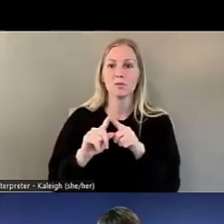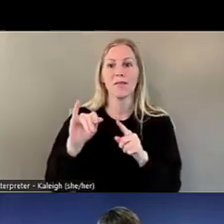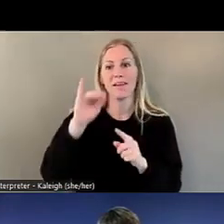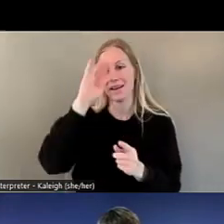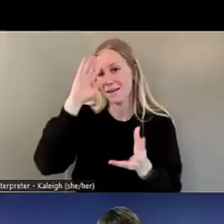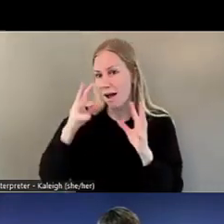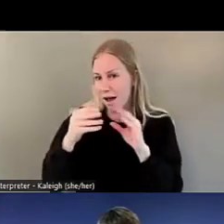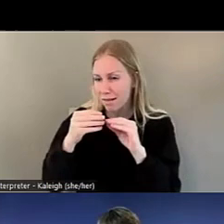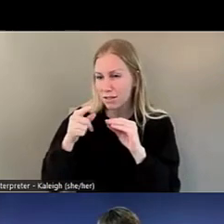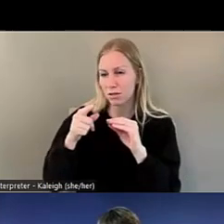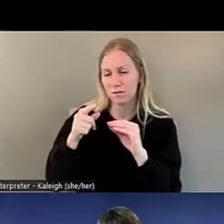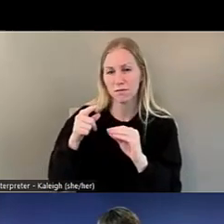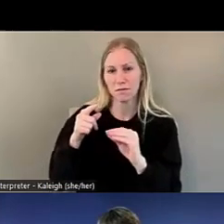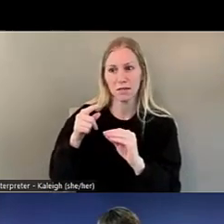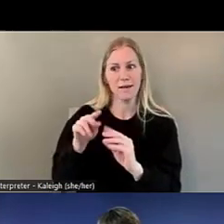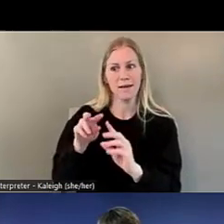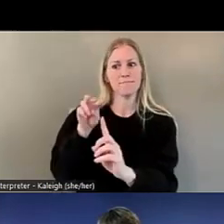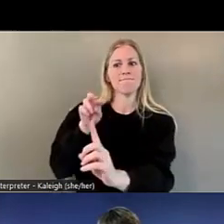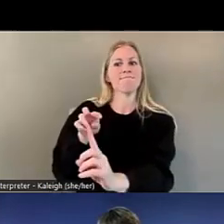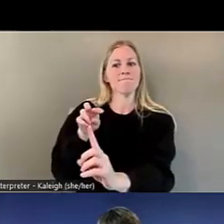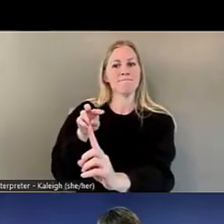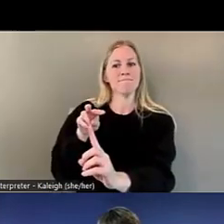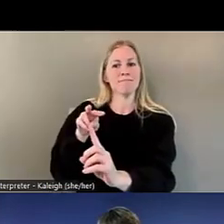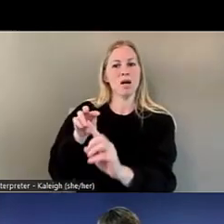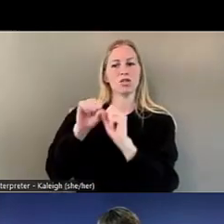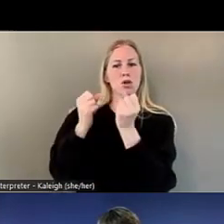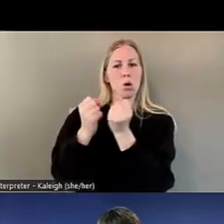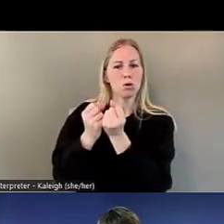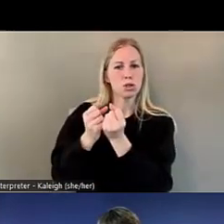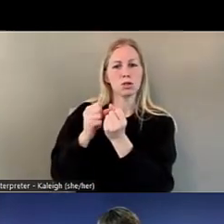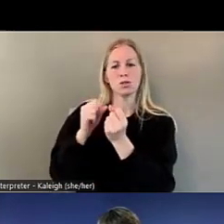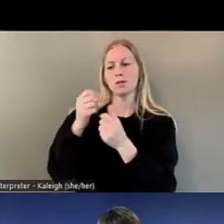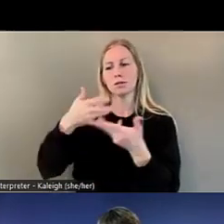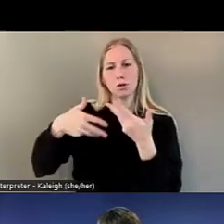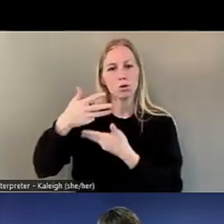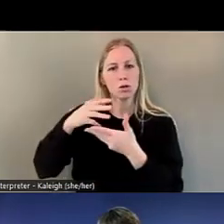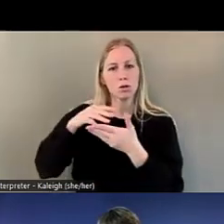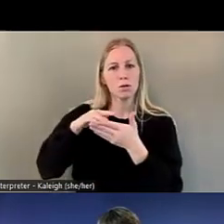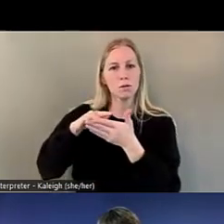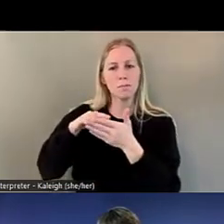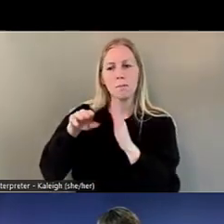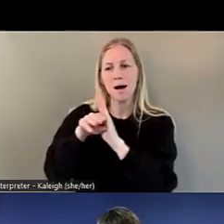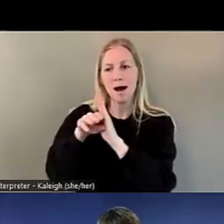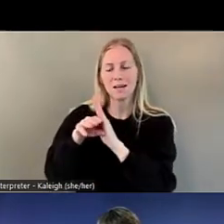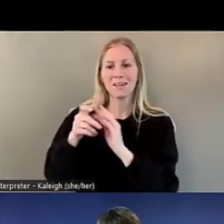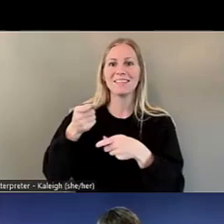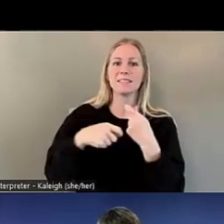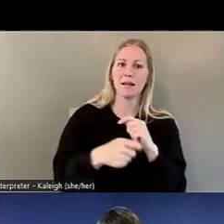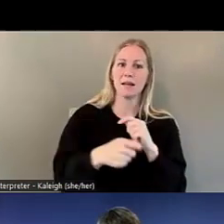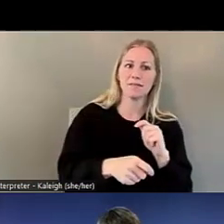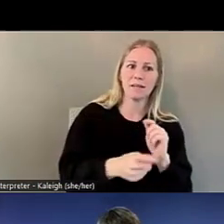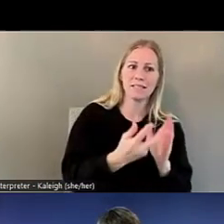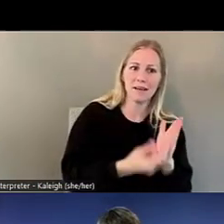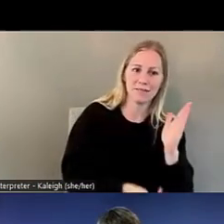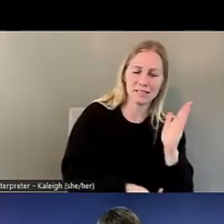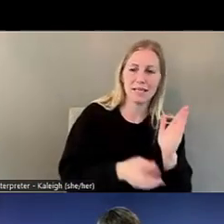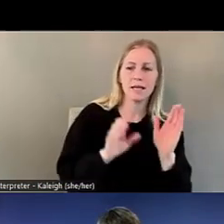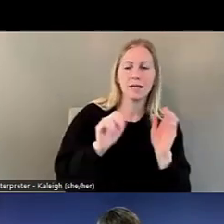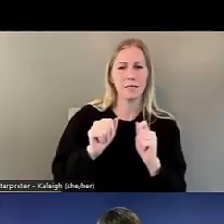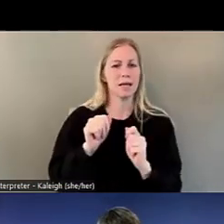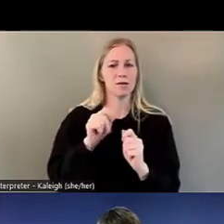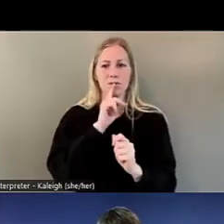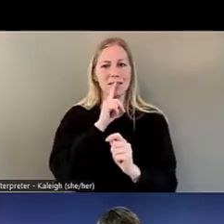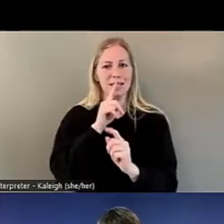looking at the world through a lens of a social model versus a kind of a deficit model can change our perspective. It can change